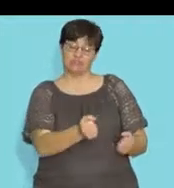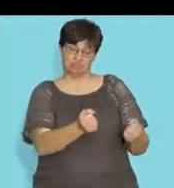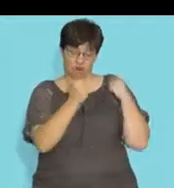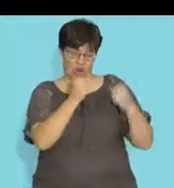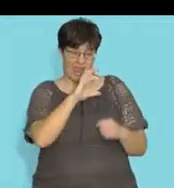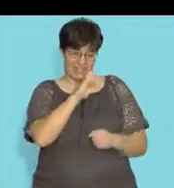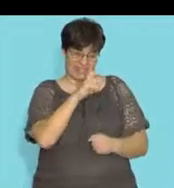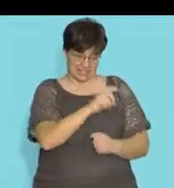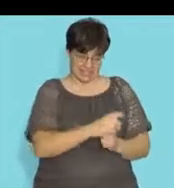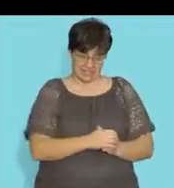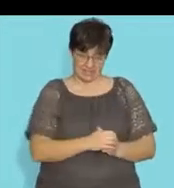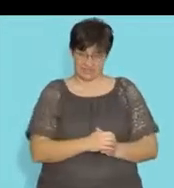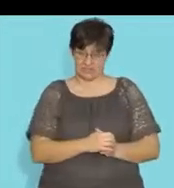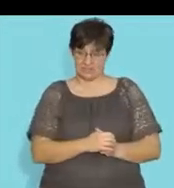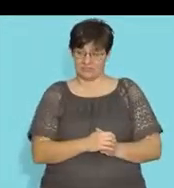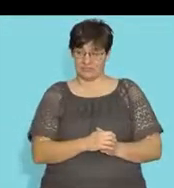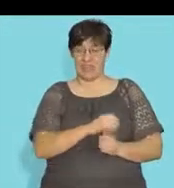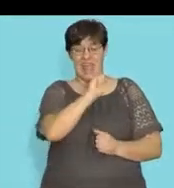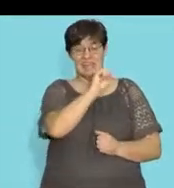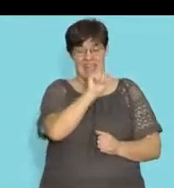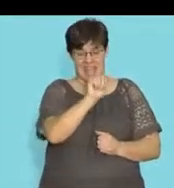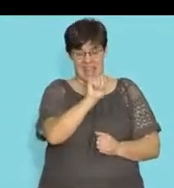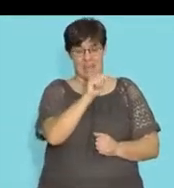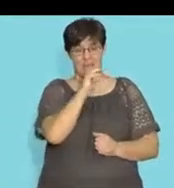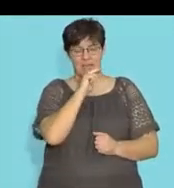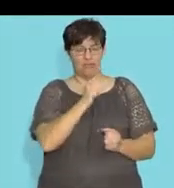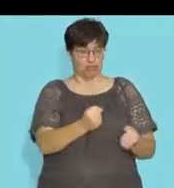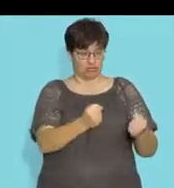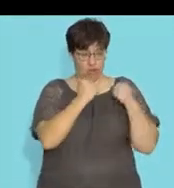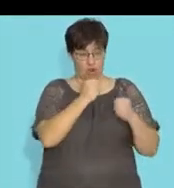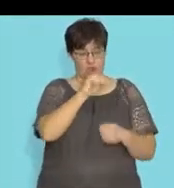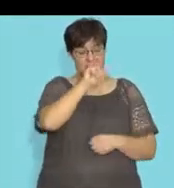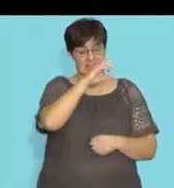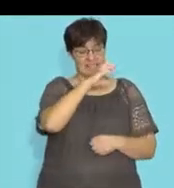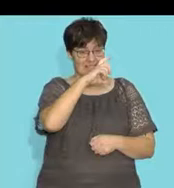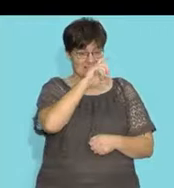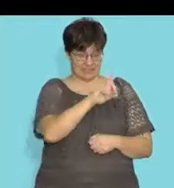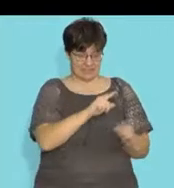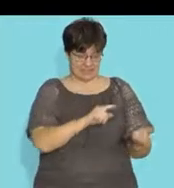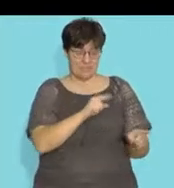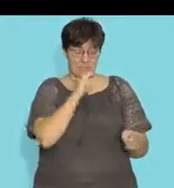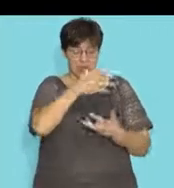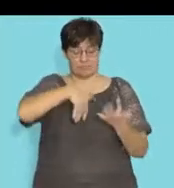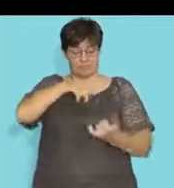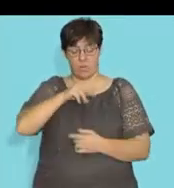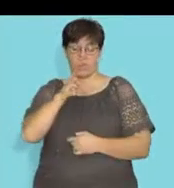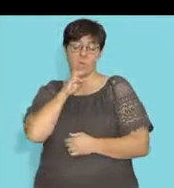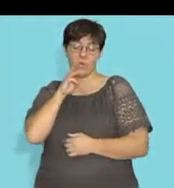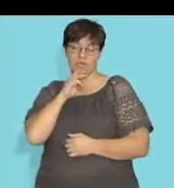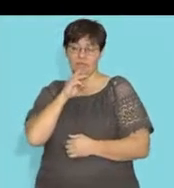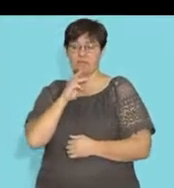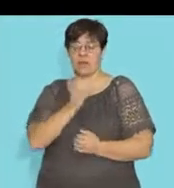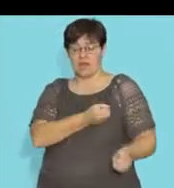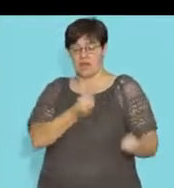acid, and I'm just going to use an S and A as abbreviation, when it is mixed with water, it will